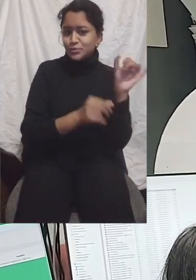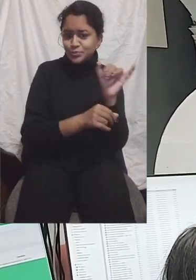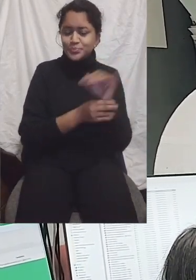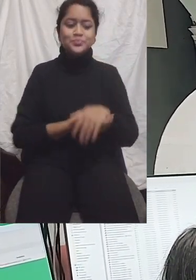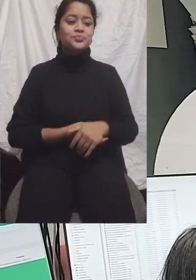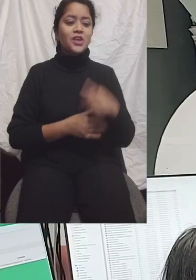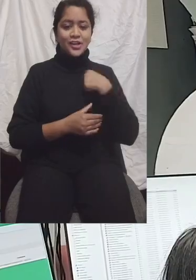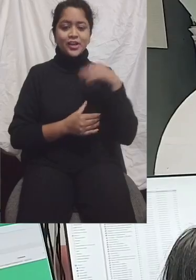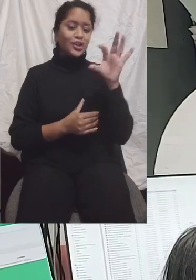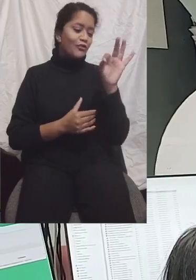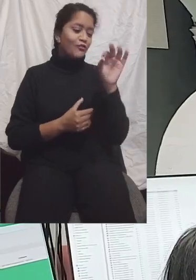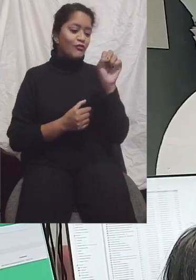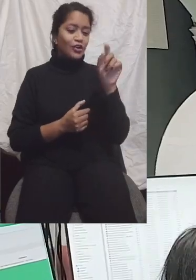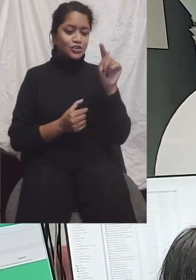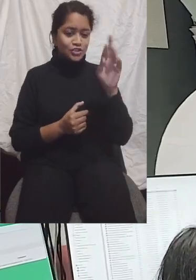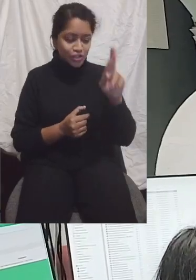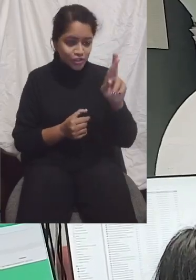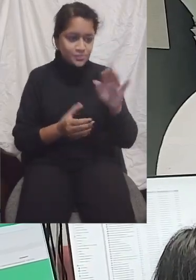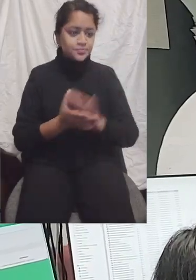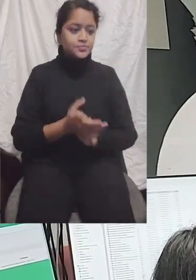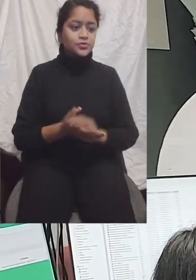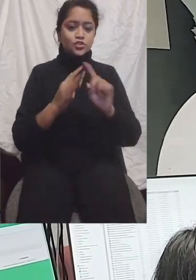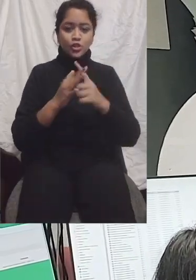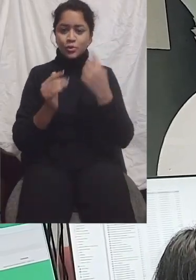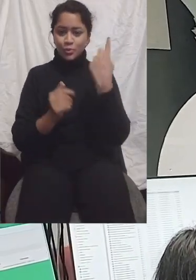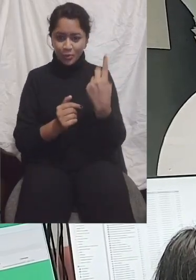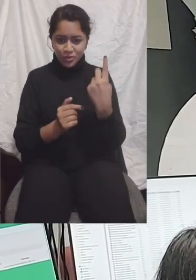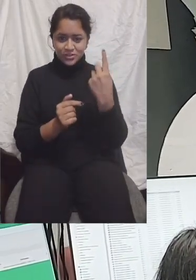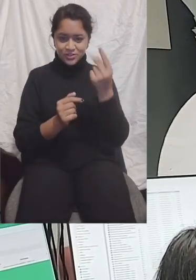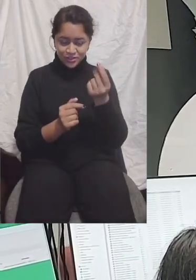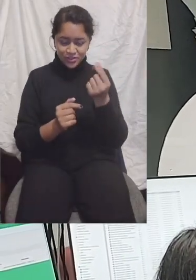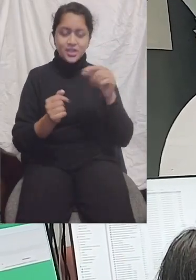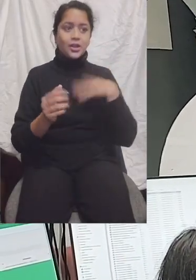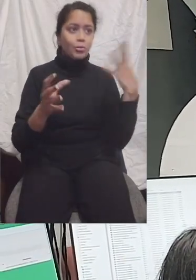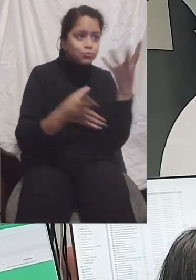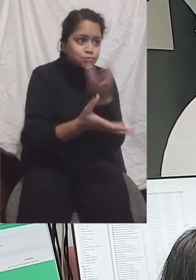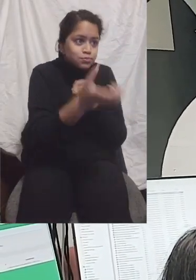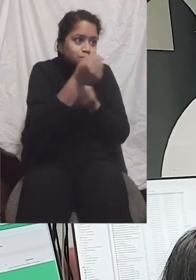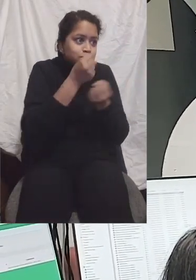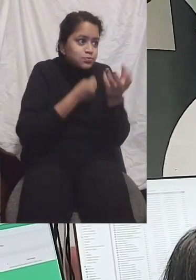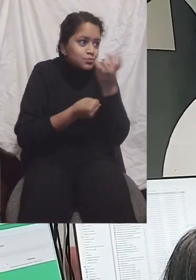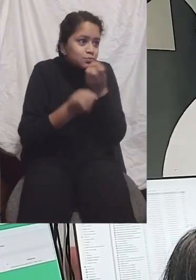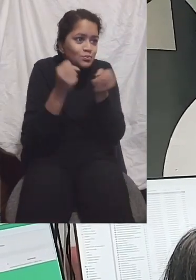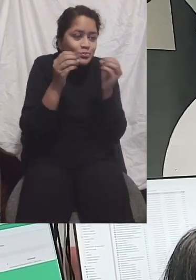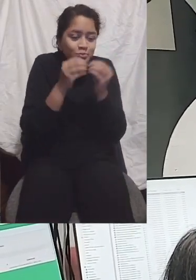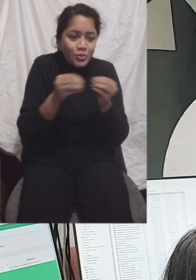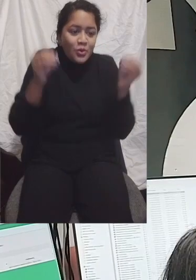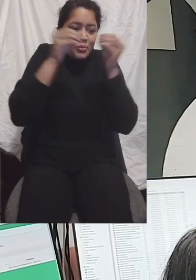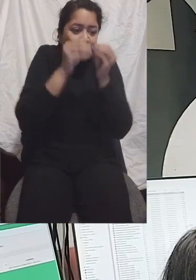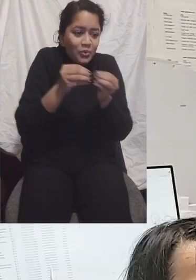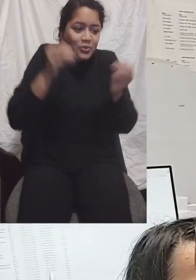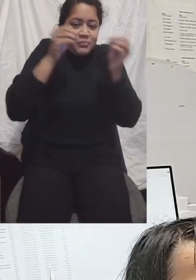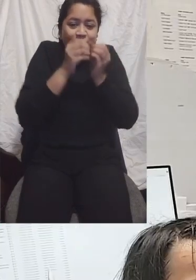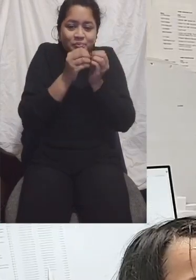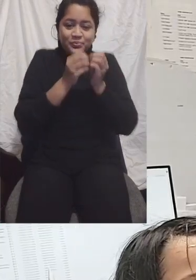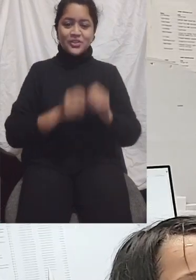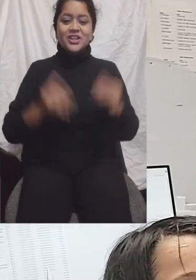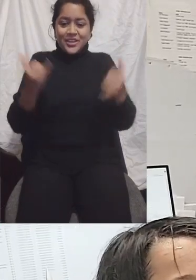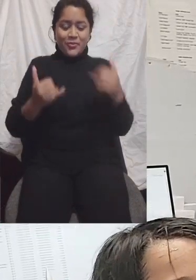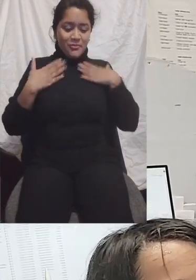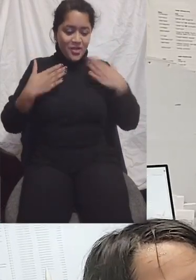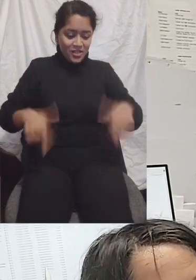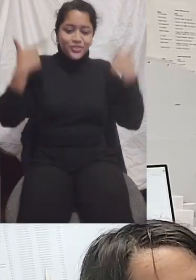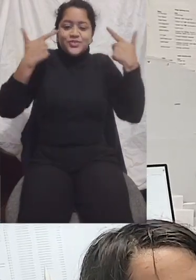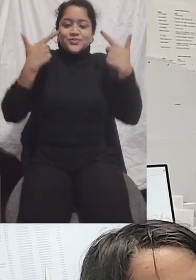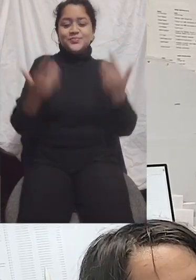it just started with one dog. And then I just got pulled in, and now this is my life.